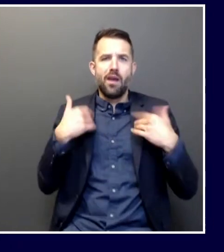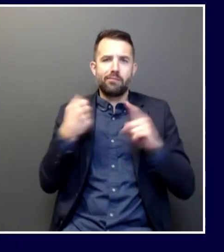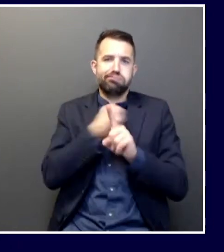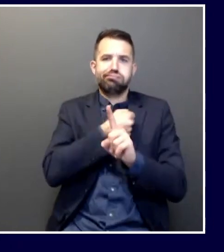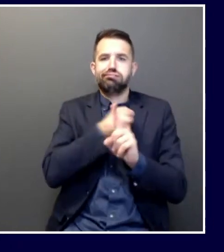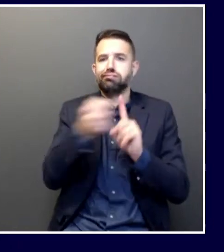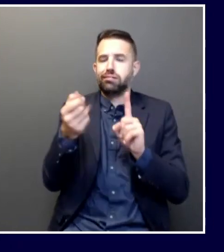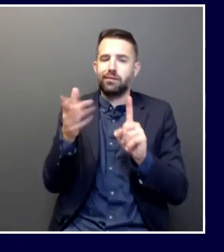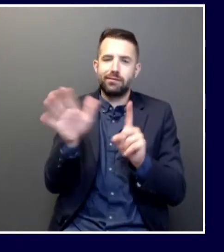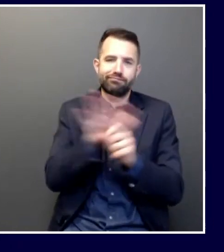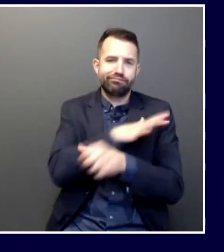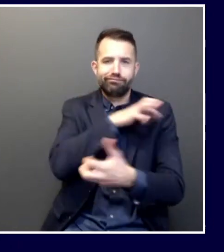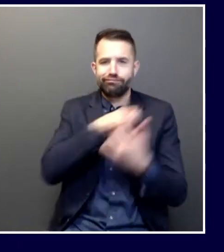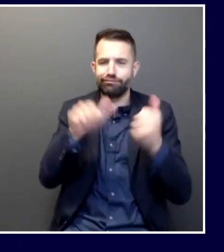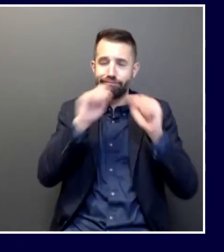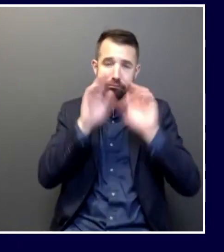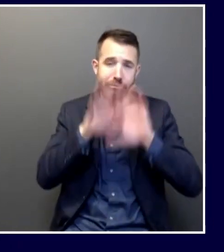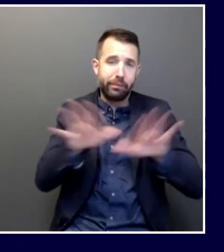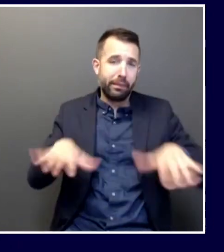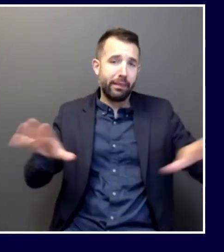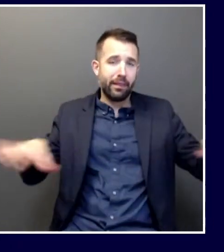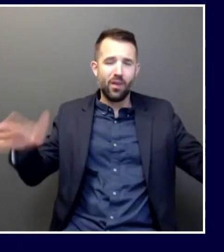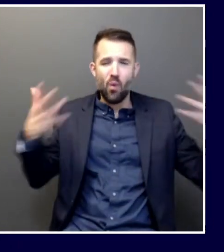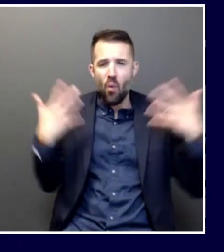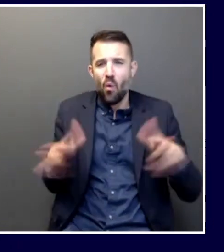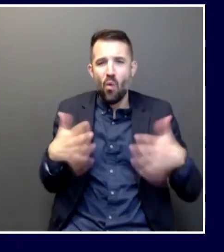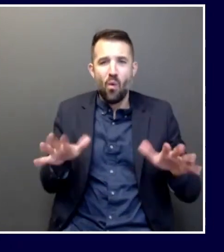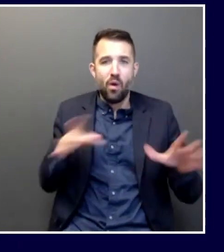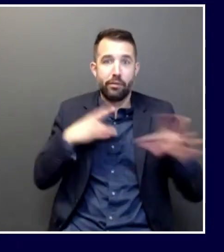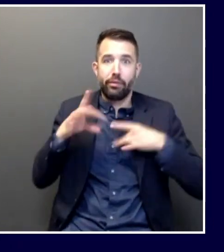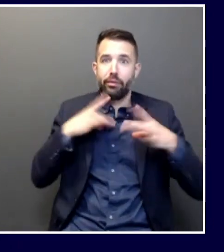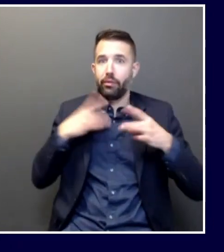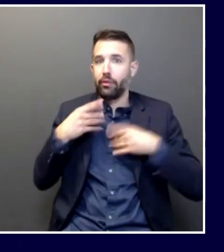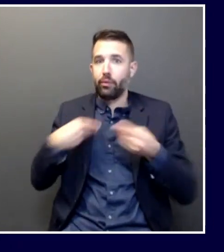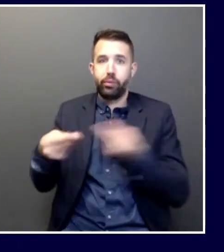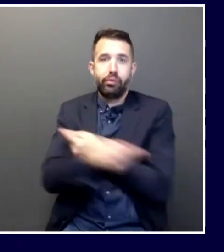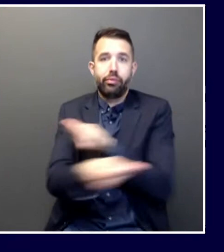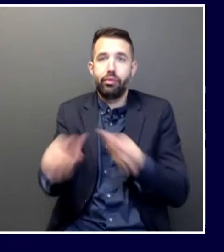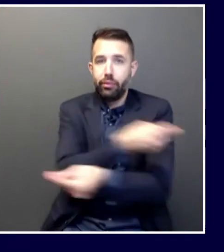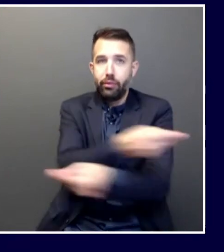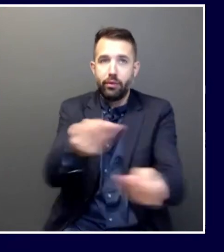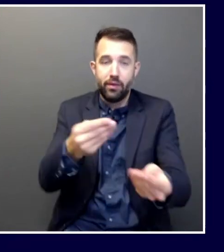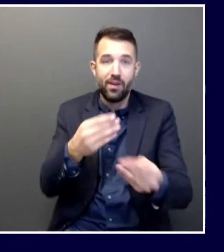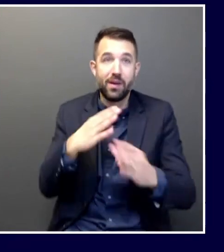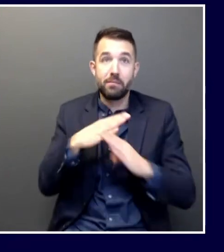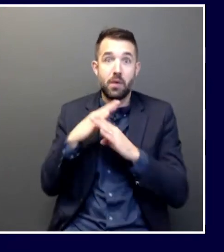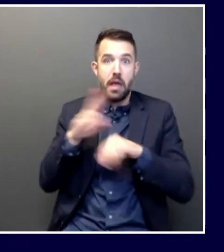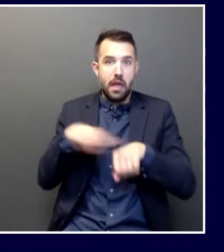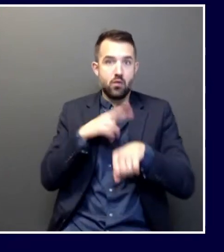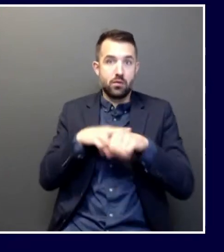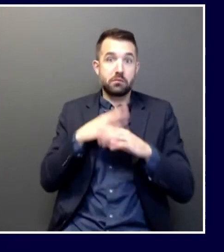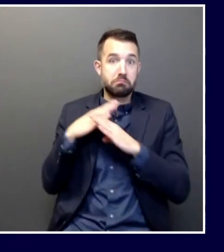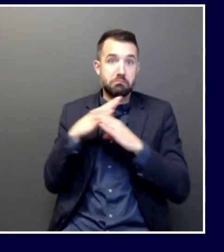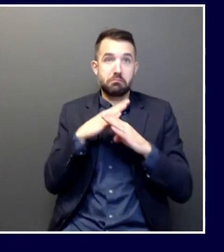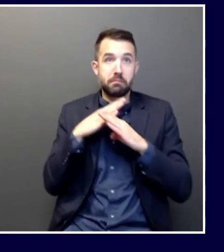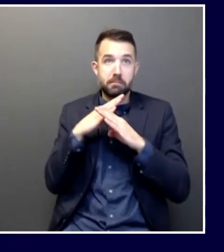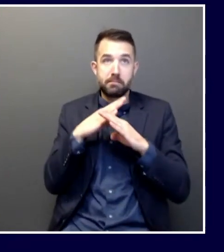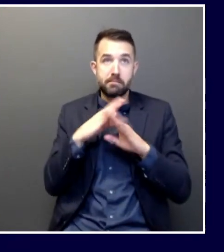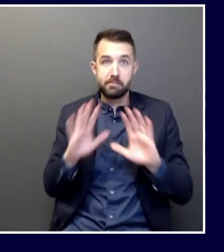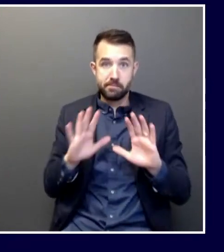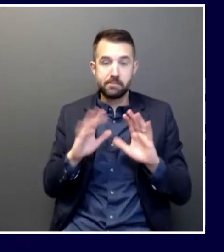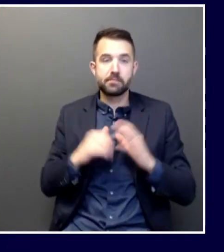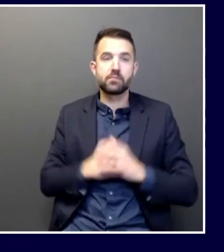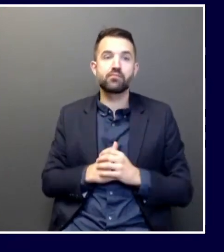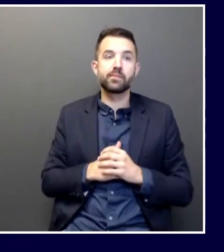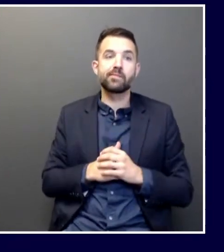previously based on when the waves came through. Up here in northern New England, the Delta variant, when it arrived here and